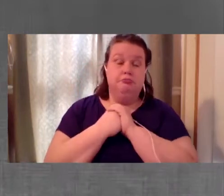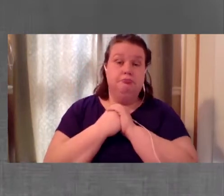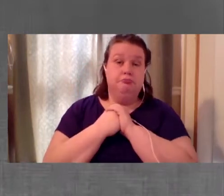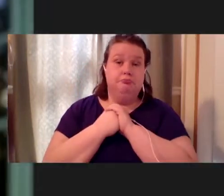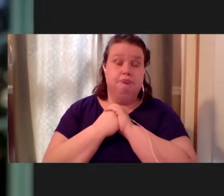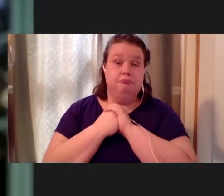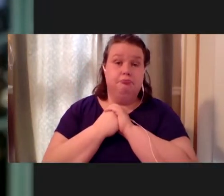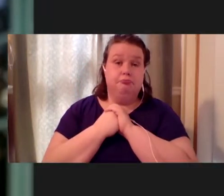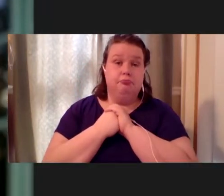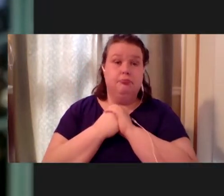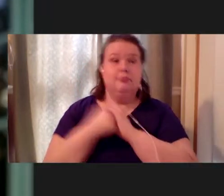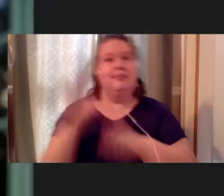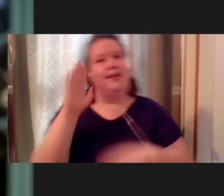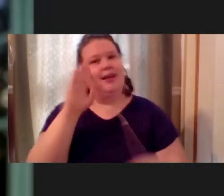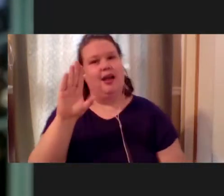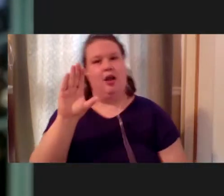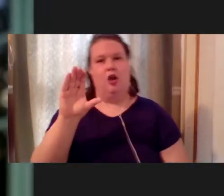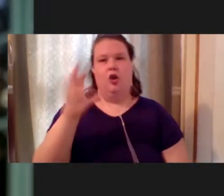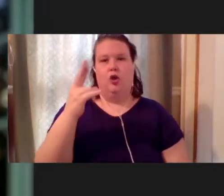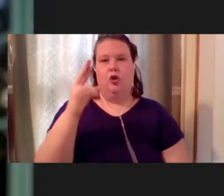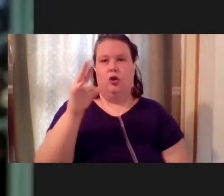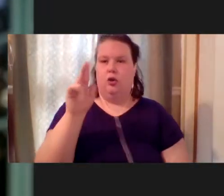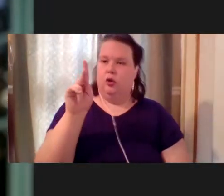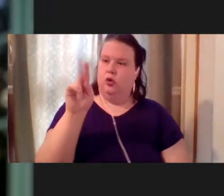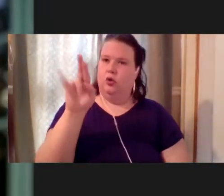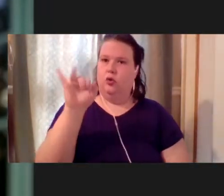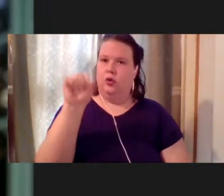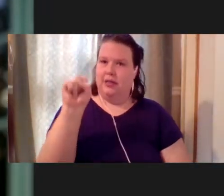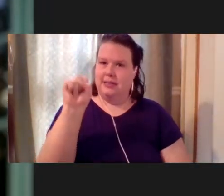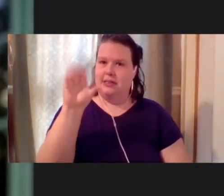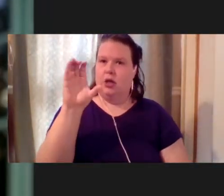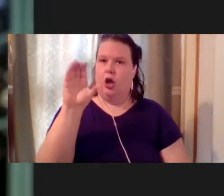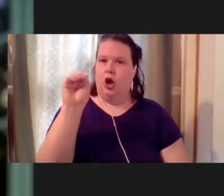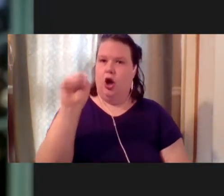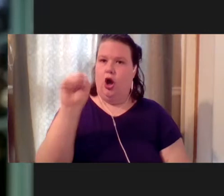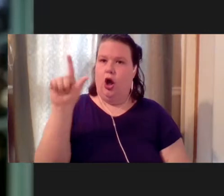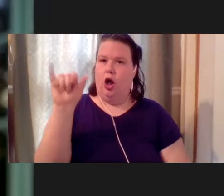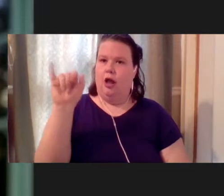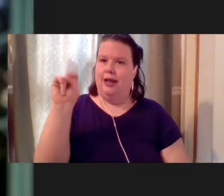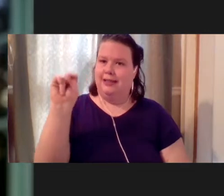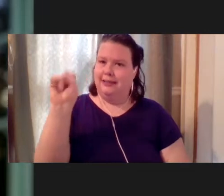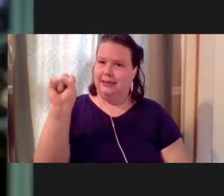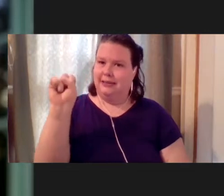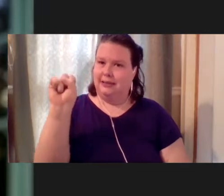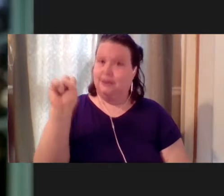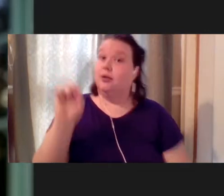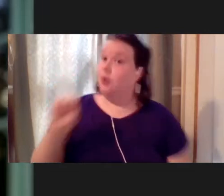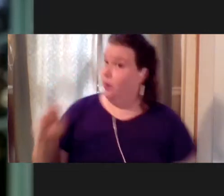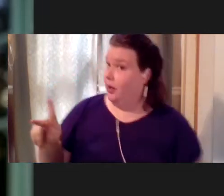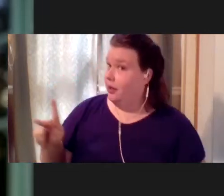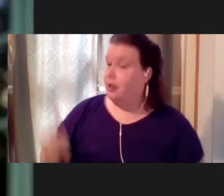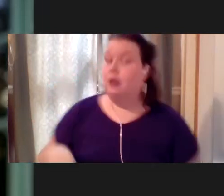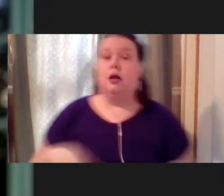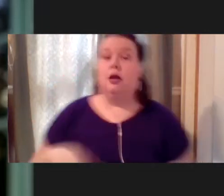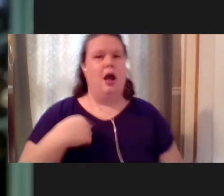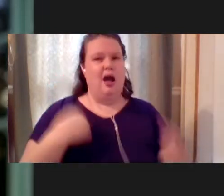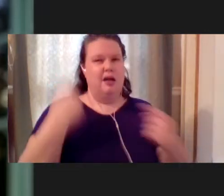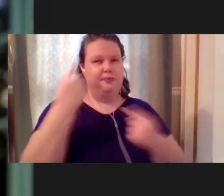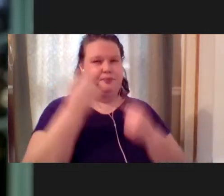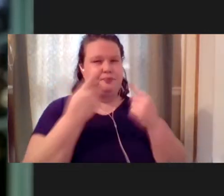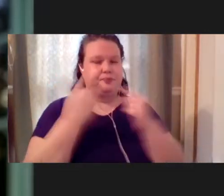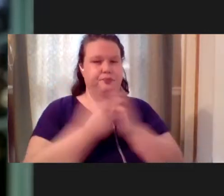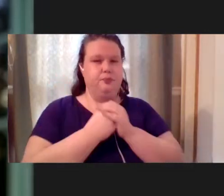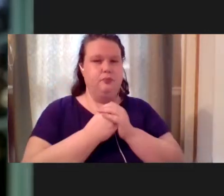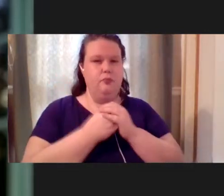Hi, this is Chris Collins. Okay. I was just thinking through, you know, with older